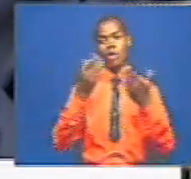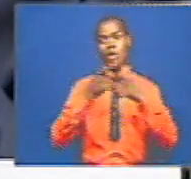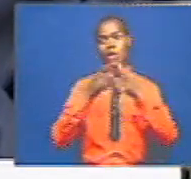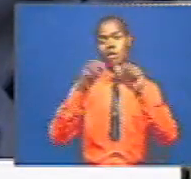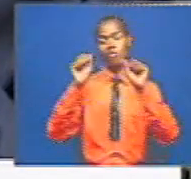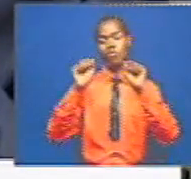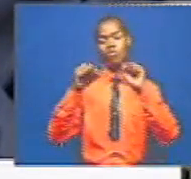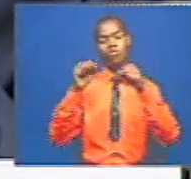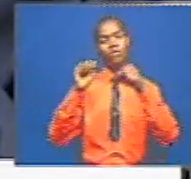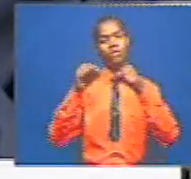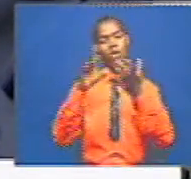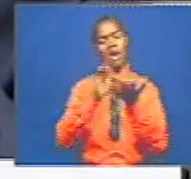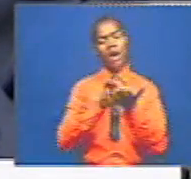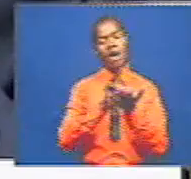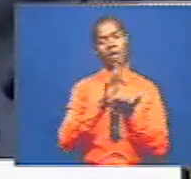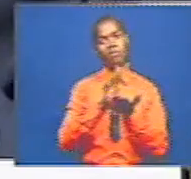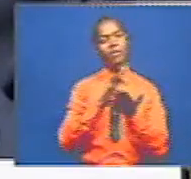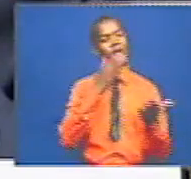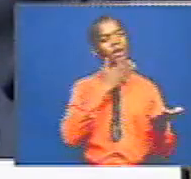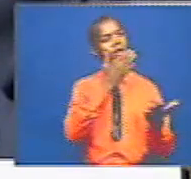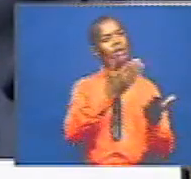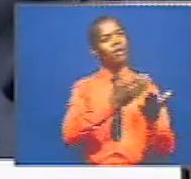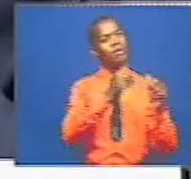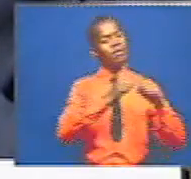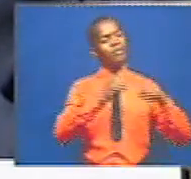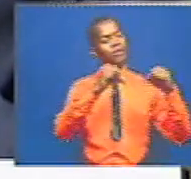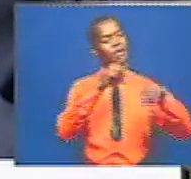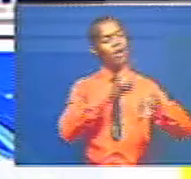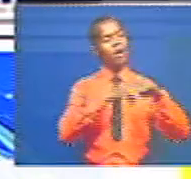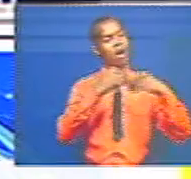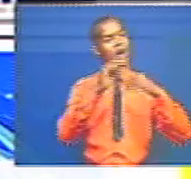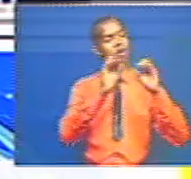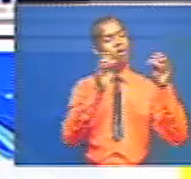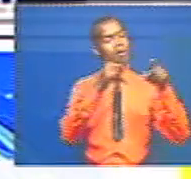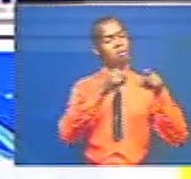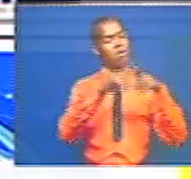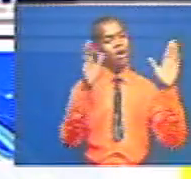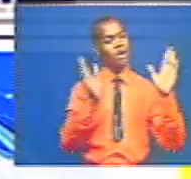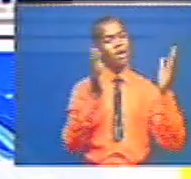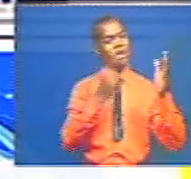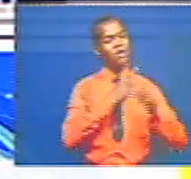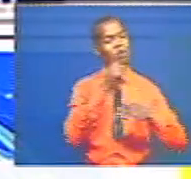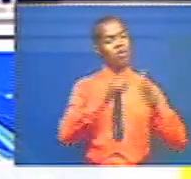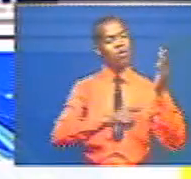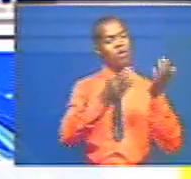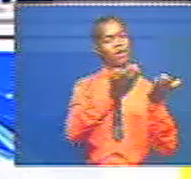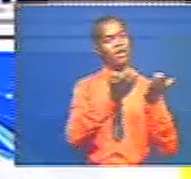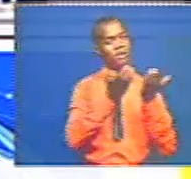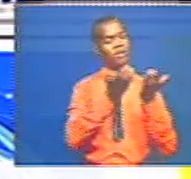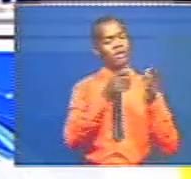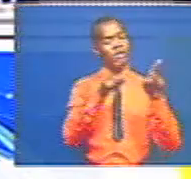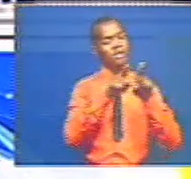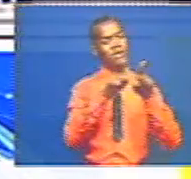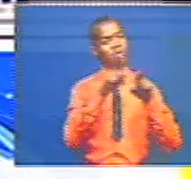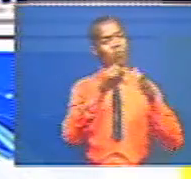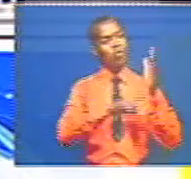scrap them. Okay. Yes. Thank you very much, Chairman. Unfortunately, we ran out of time, but we appreciate you, you know, telling us what we need to do as consumers, as well as what